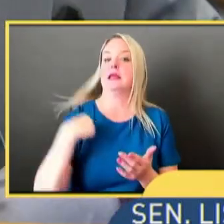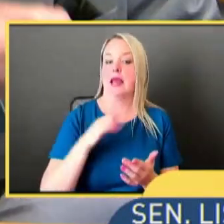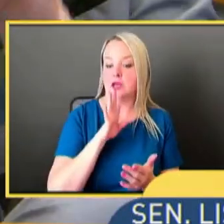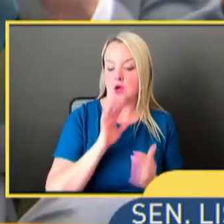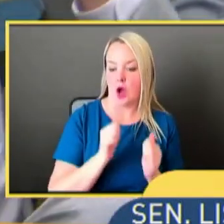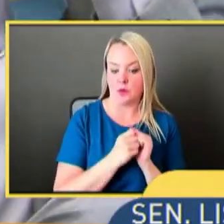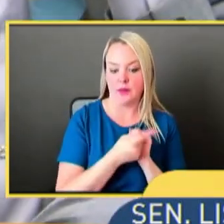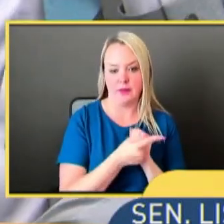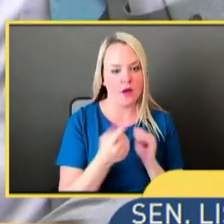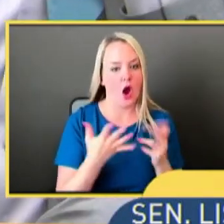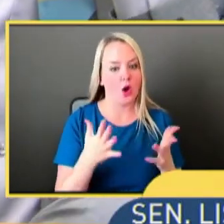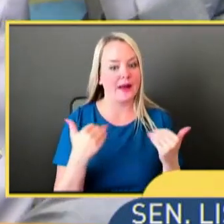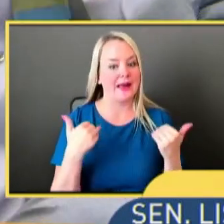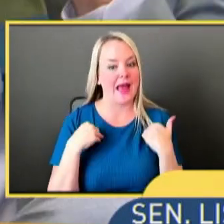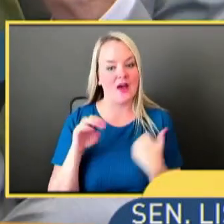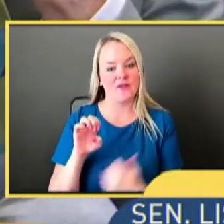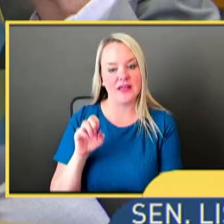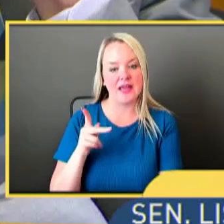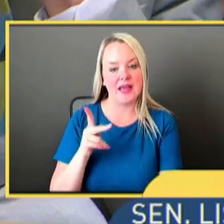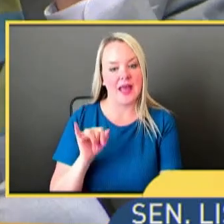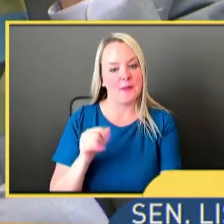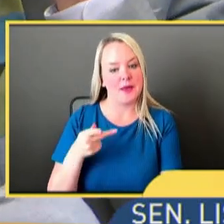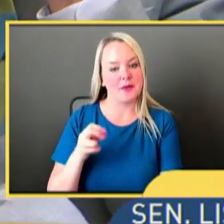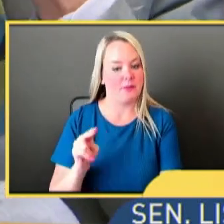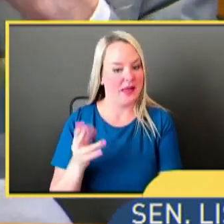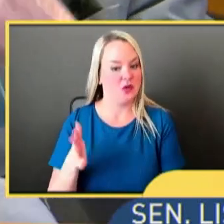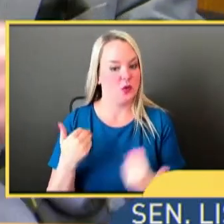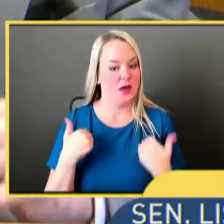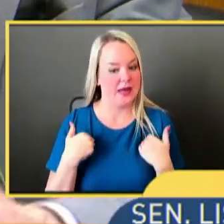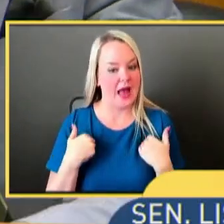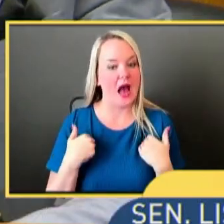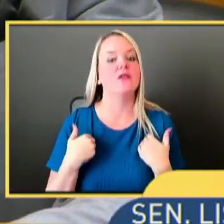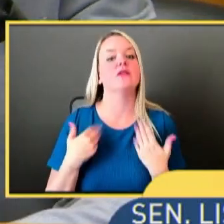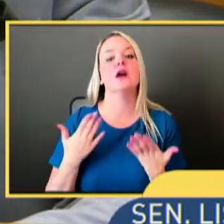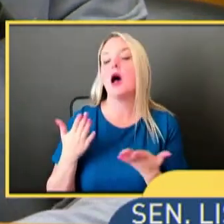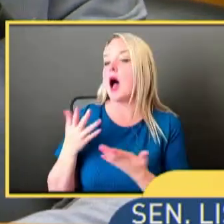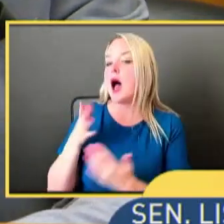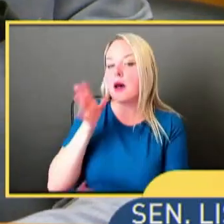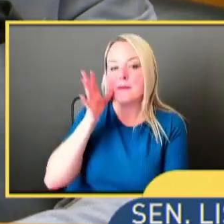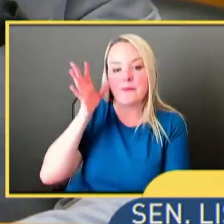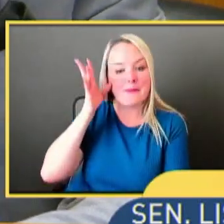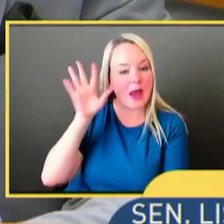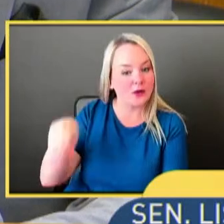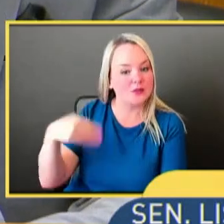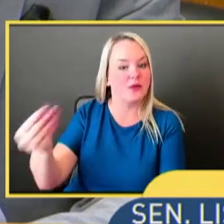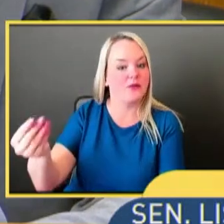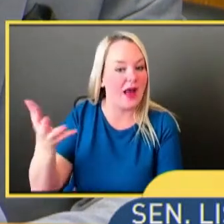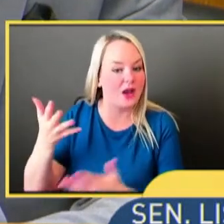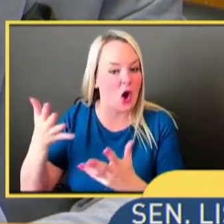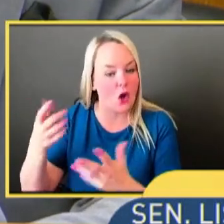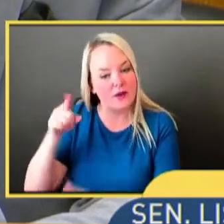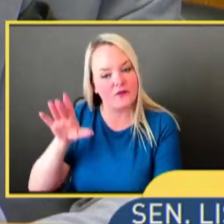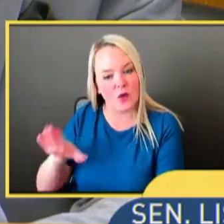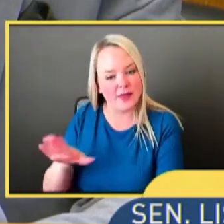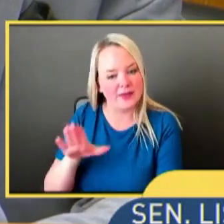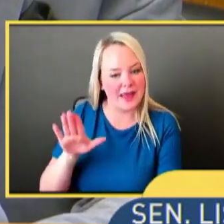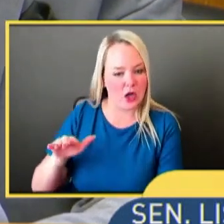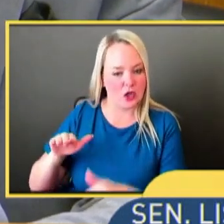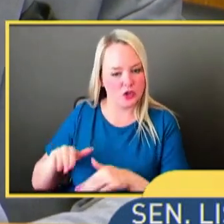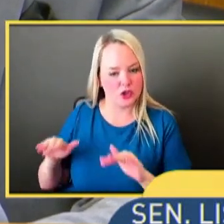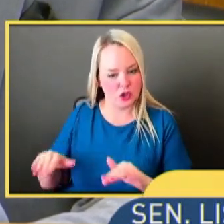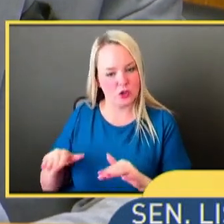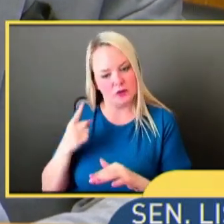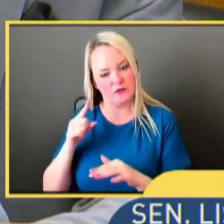have already EpiPens on hand. In many cases, parents have provided those EpiPens for their children to